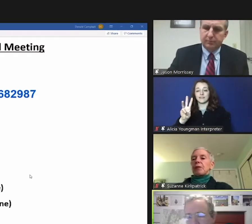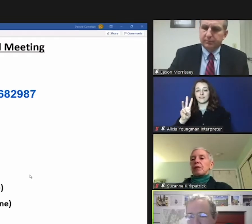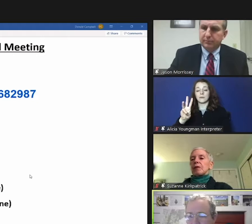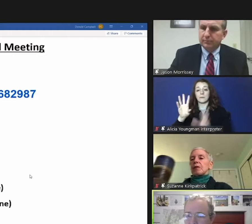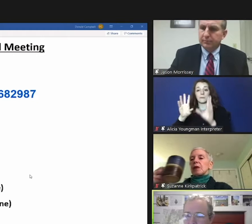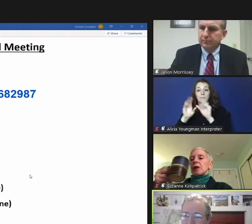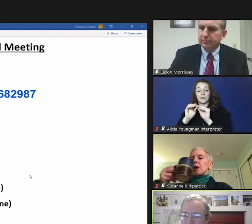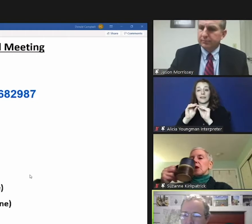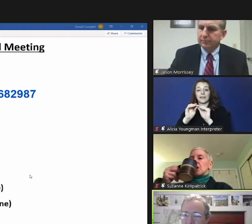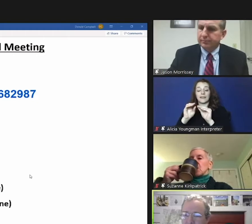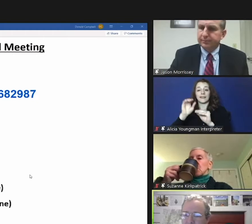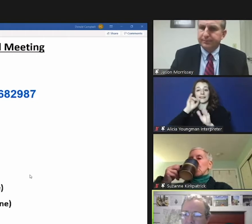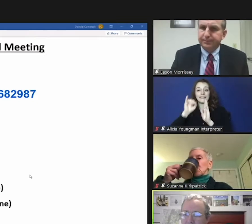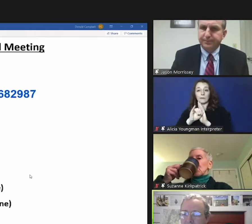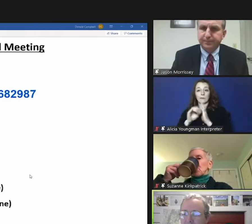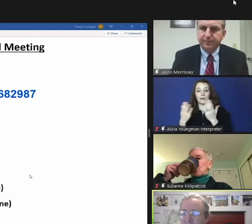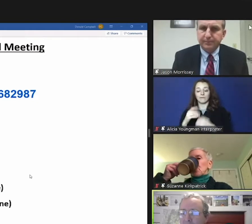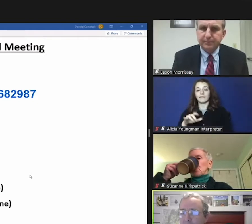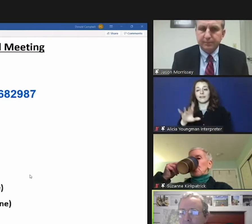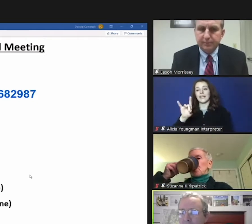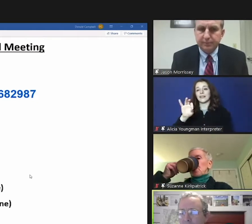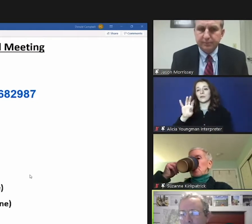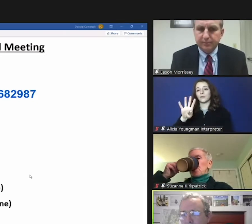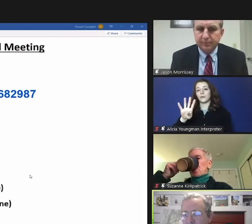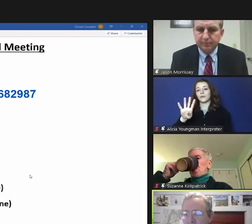646-558-8656 and enter the meeting ID